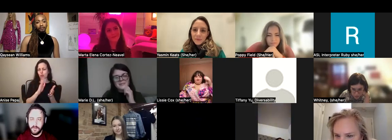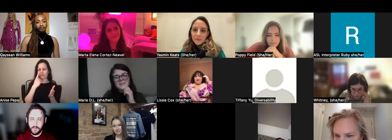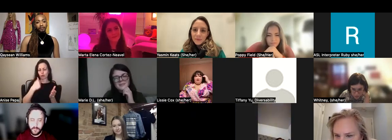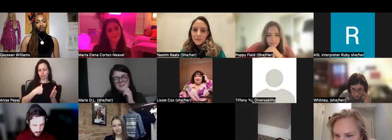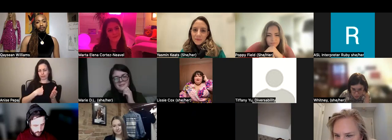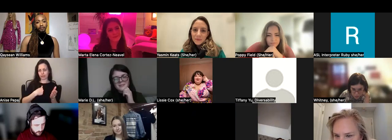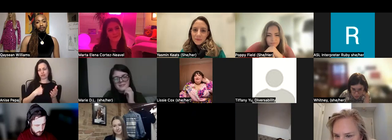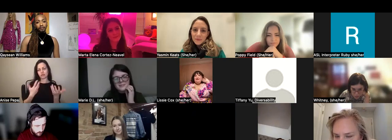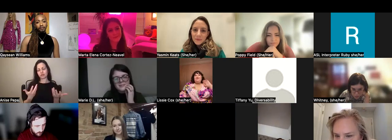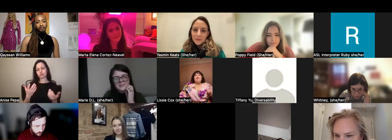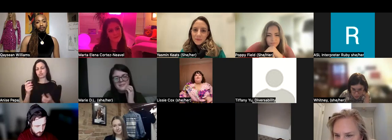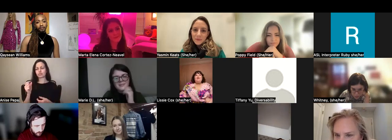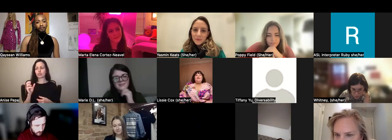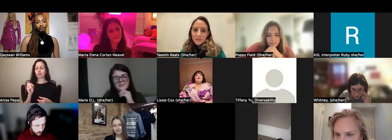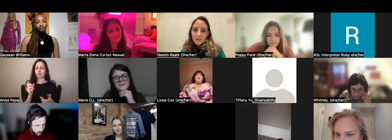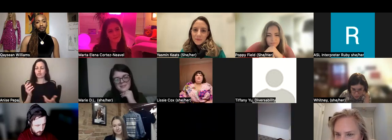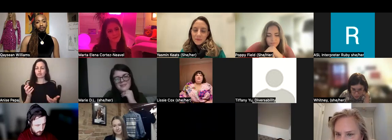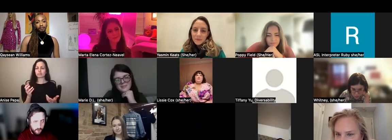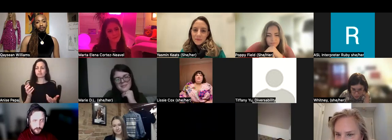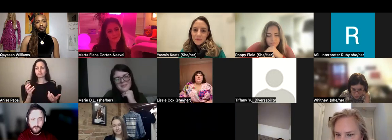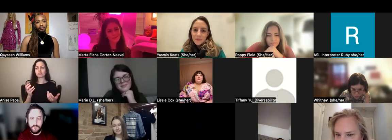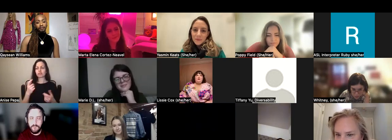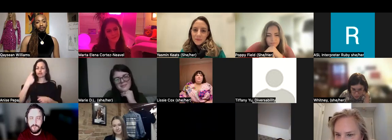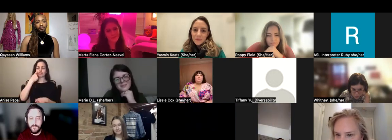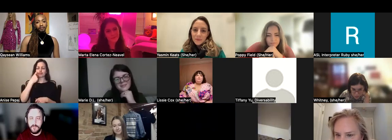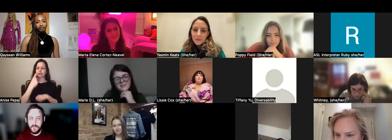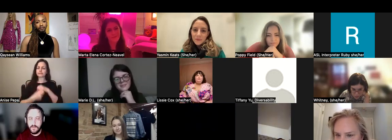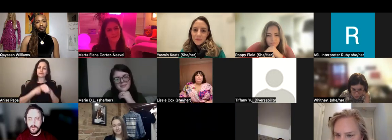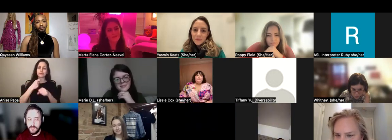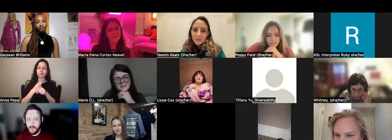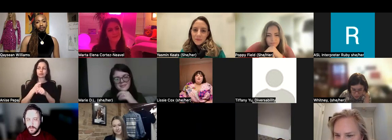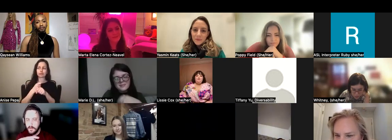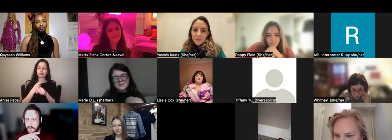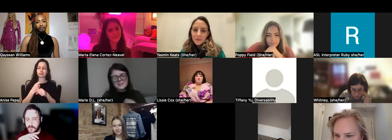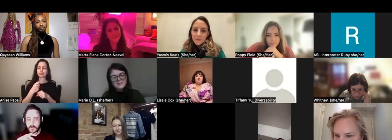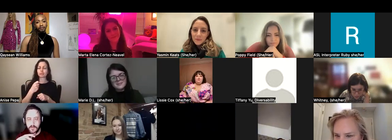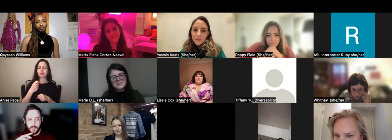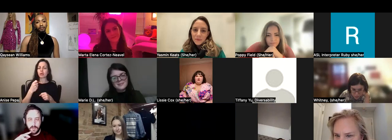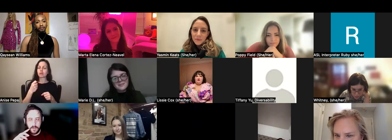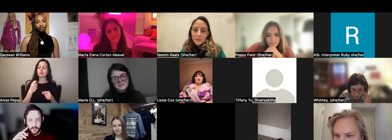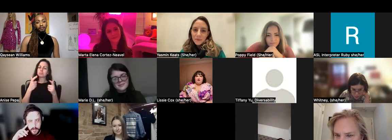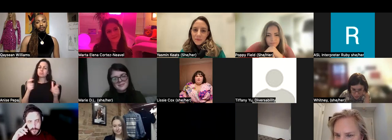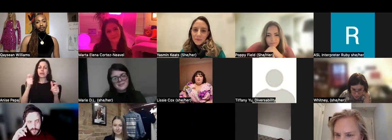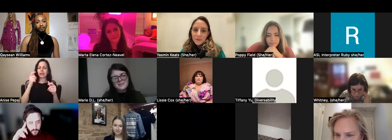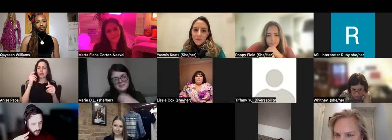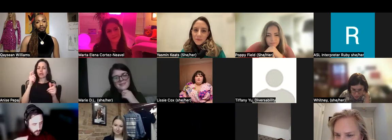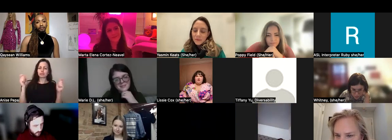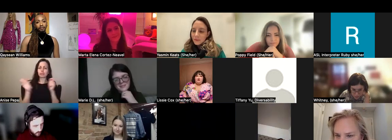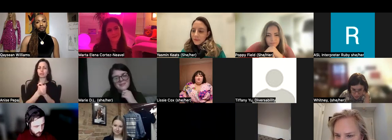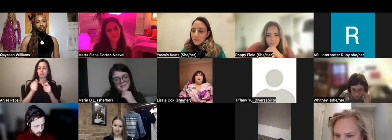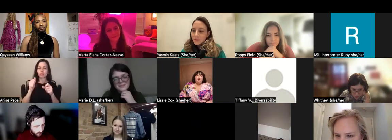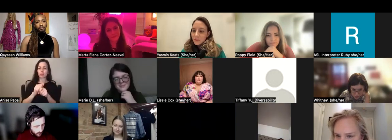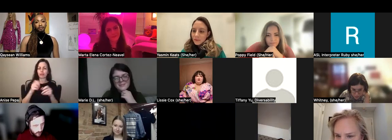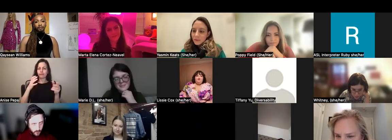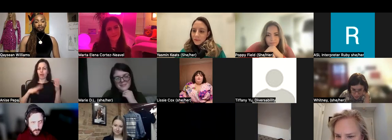So it's like, yeah, so within the recent years, there's been a big movement with plus size fashion, especially,